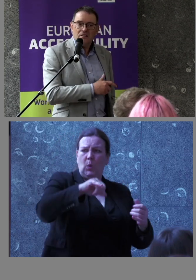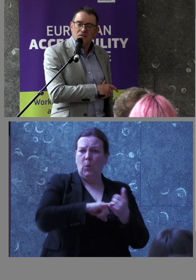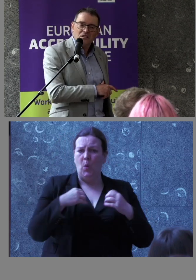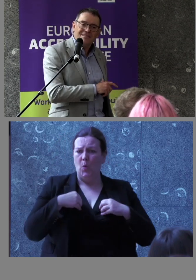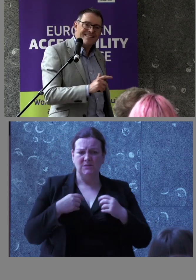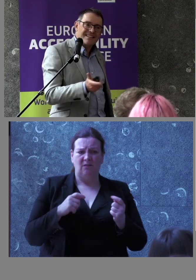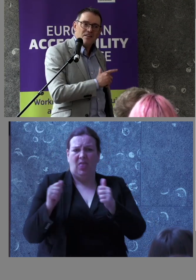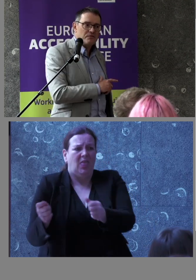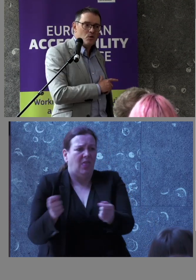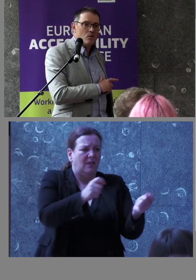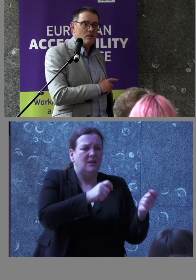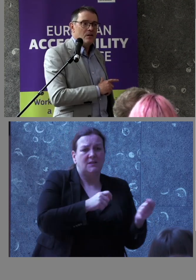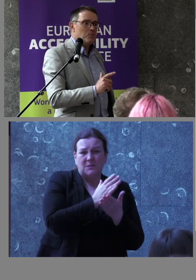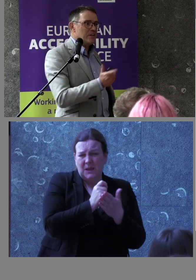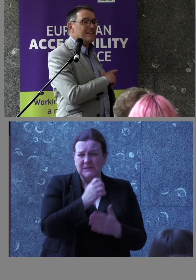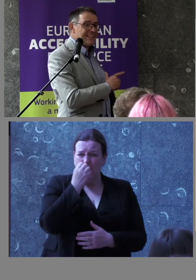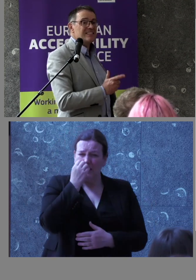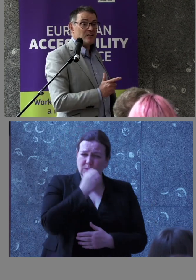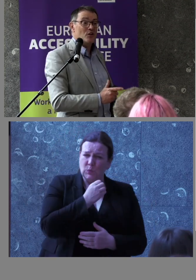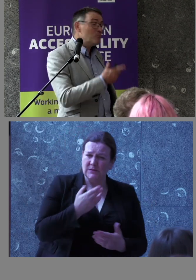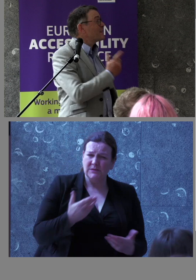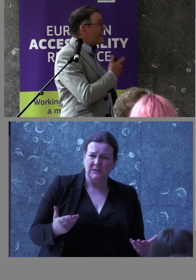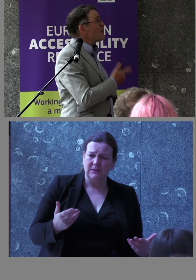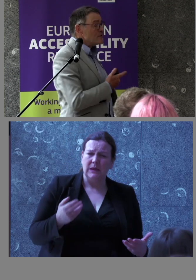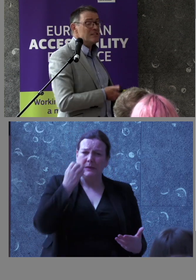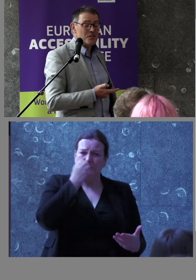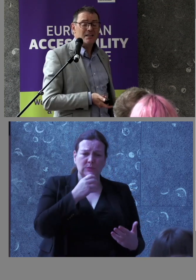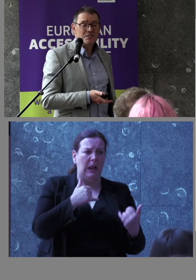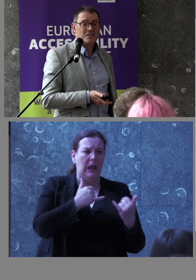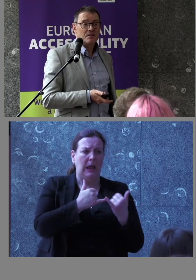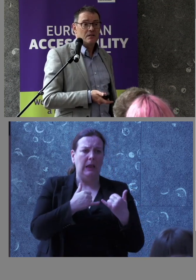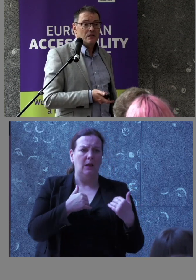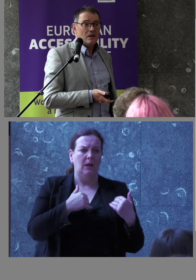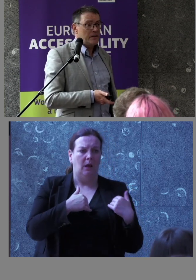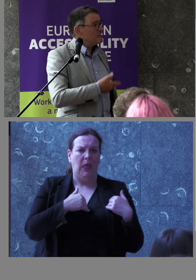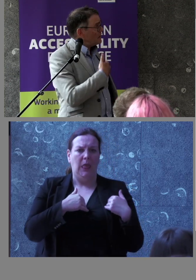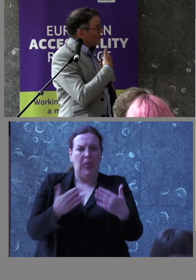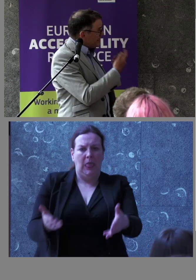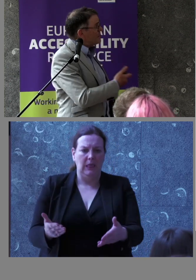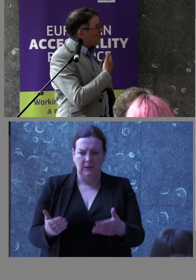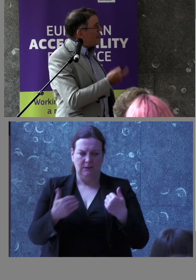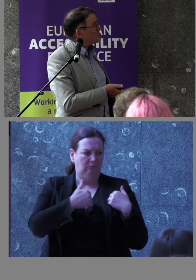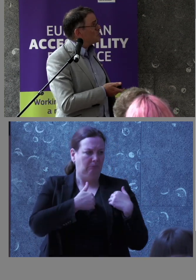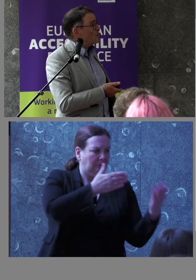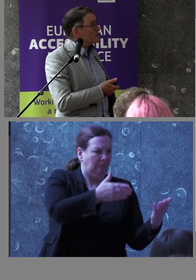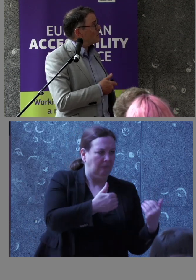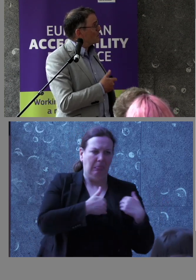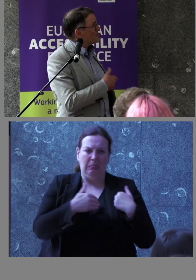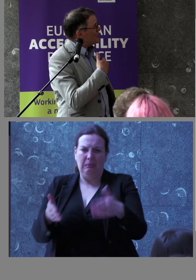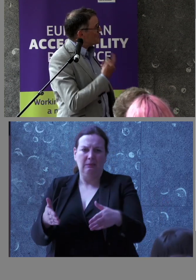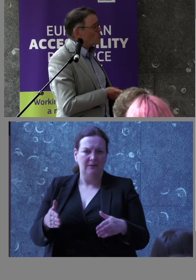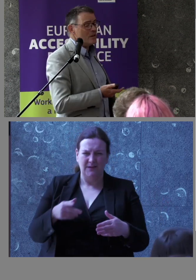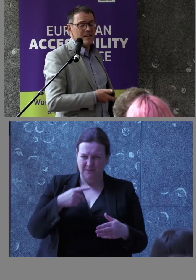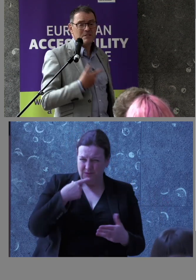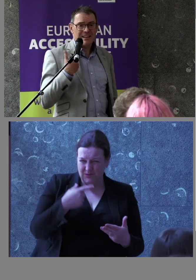service who have disabilities. That's a target. So, you know, we're going to have to address this one. And you'll get all this